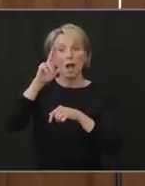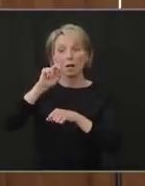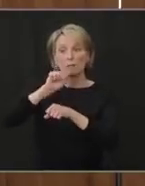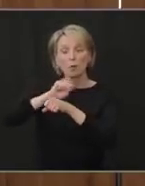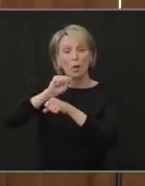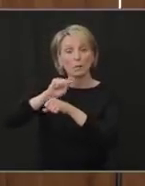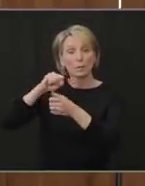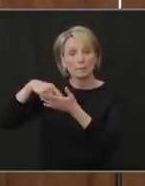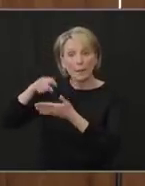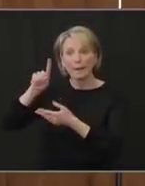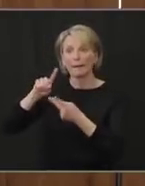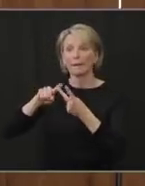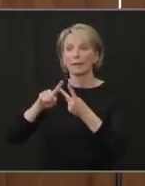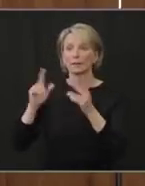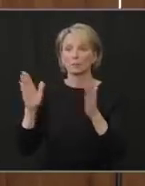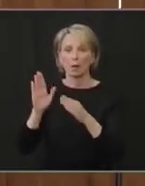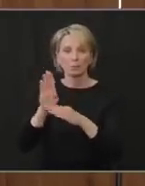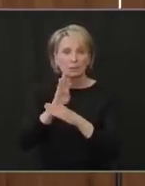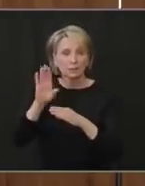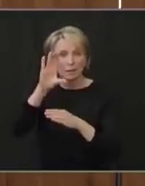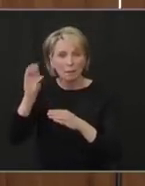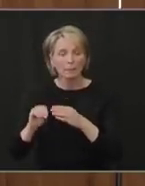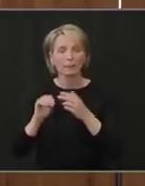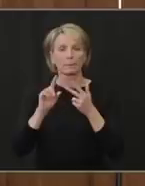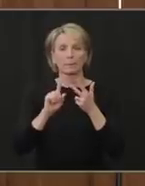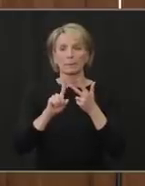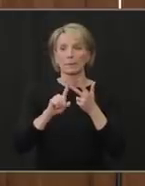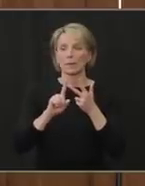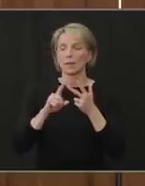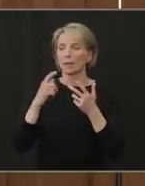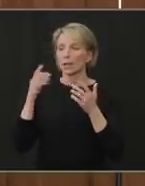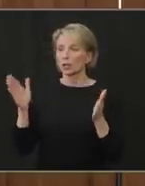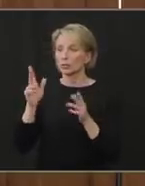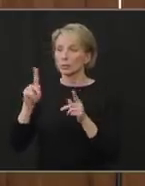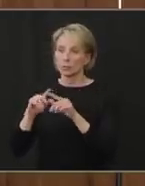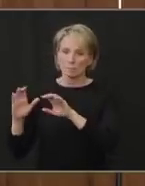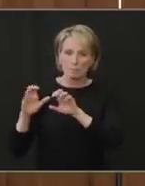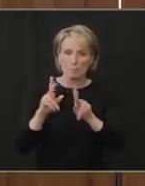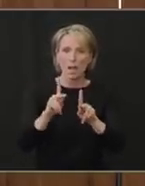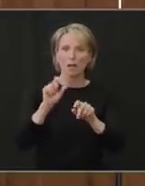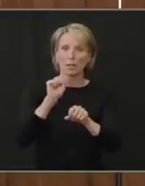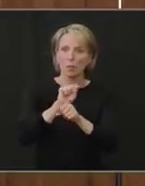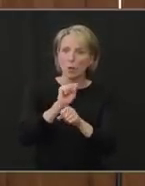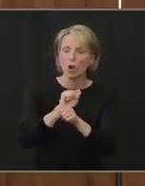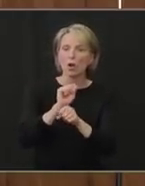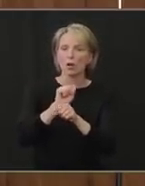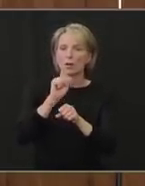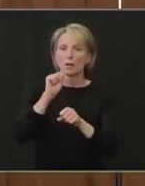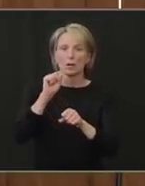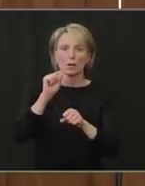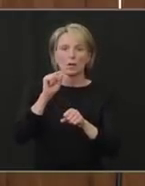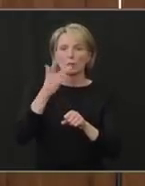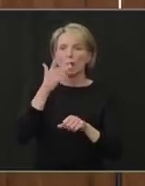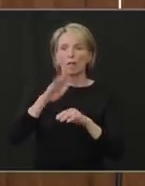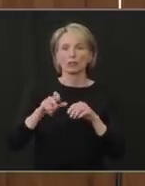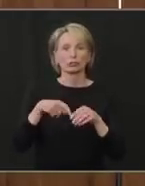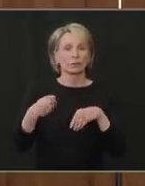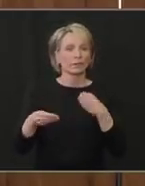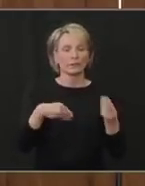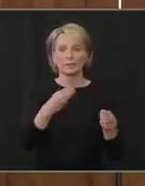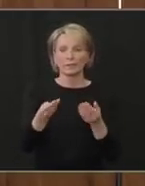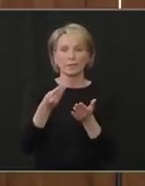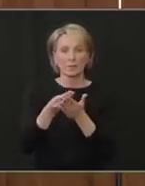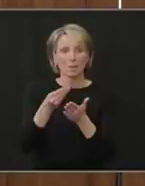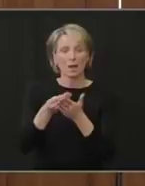compensation, small business, putting people back to work rather than just shoveling cash